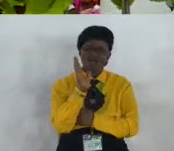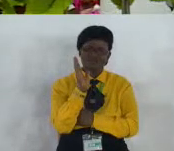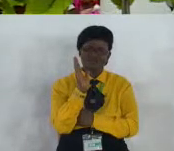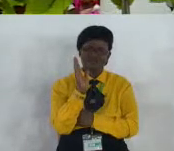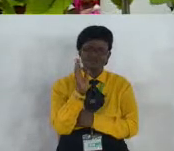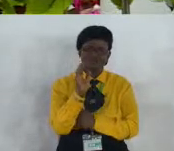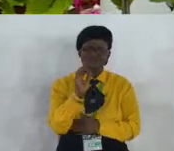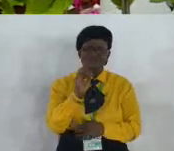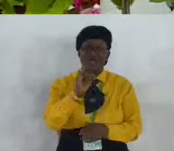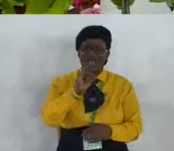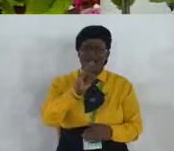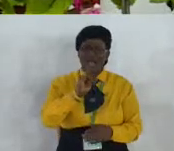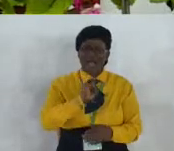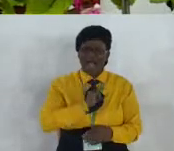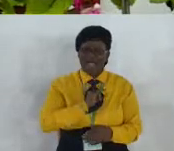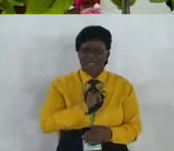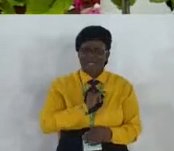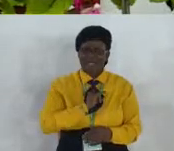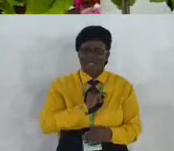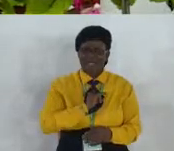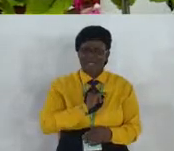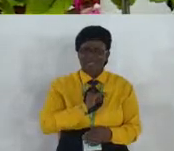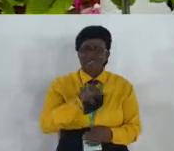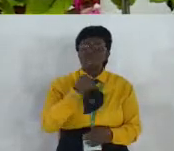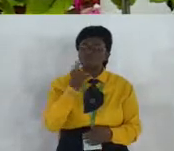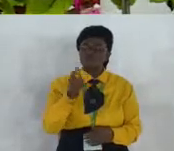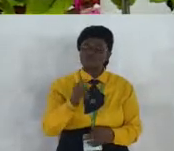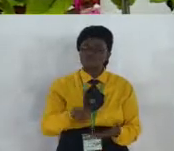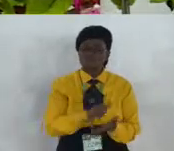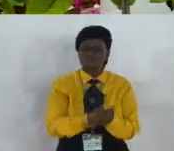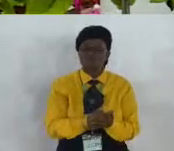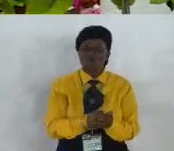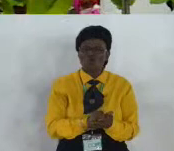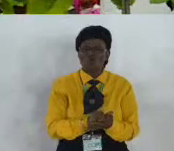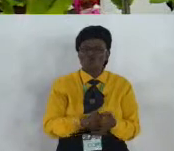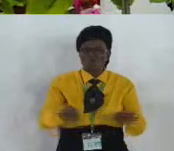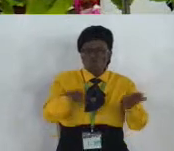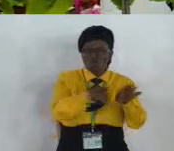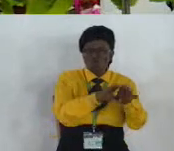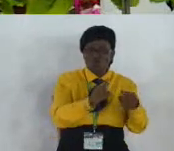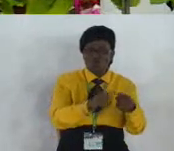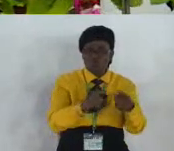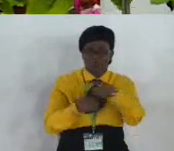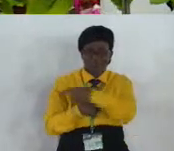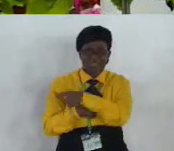I told those who were close to me.